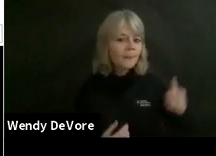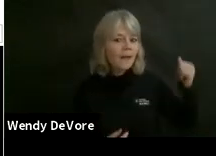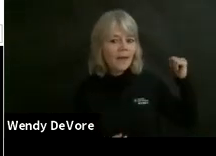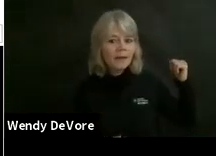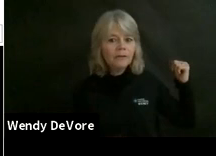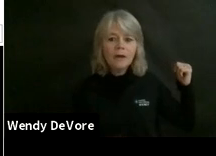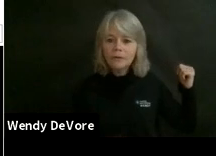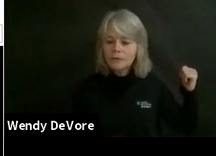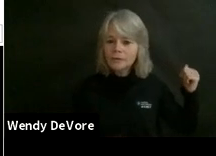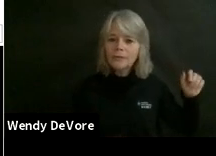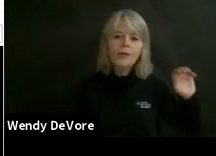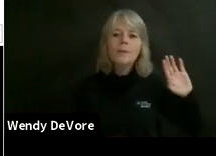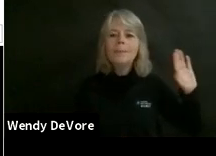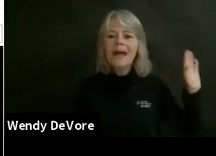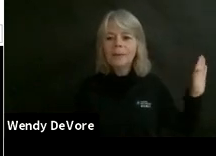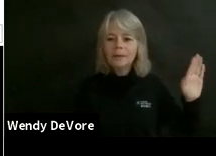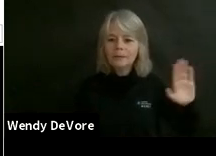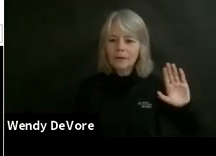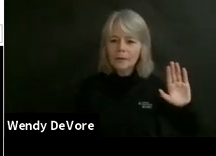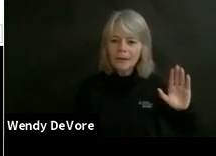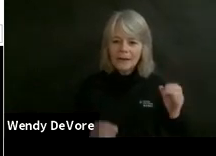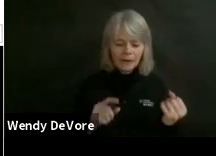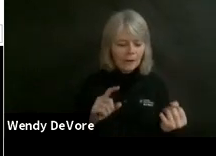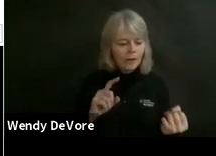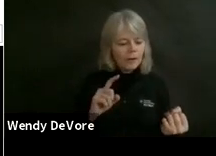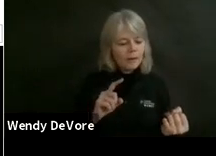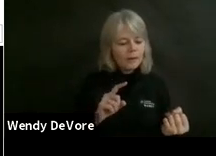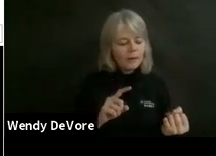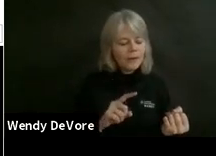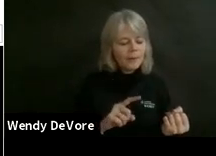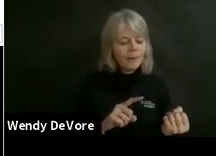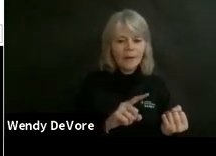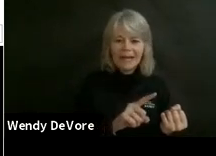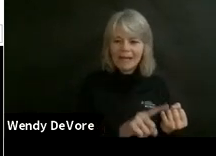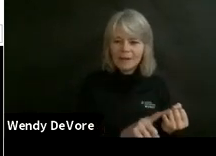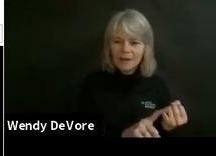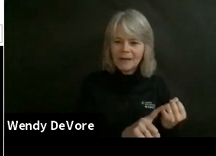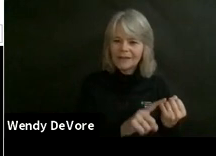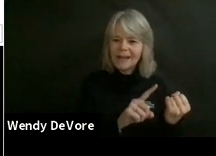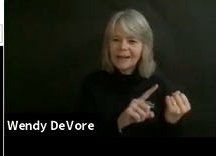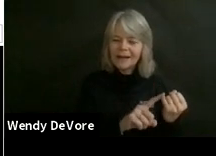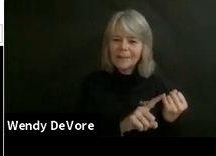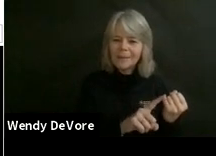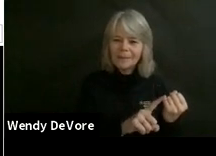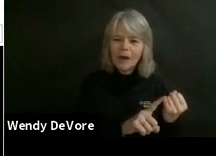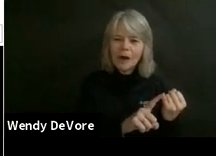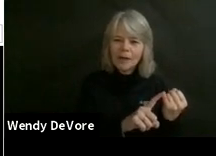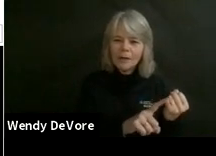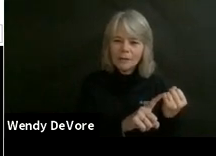and that is also true for the background. So think about anything that's like